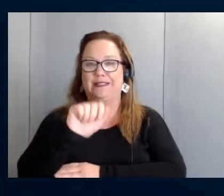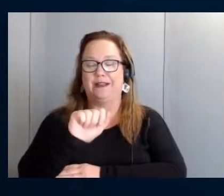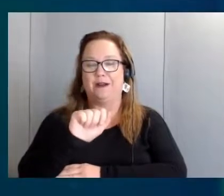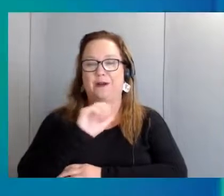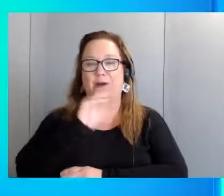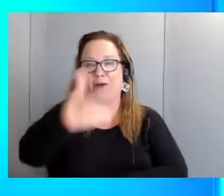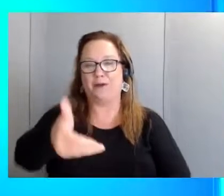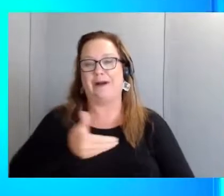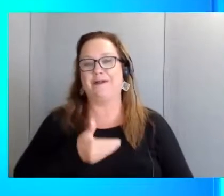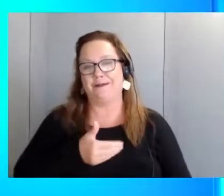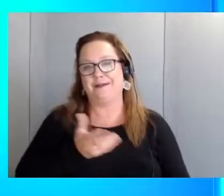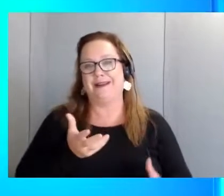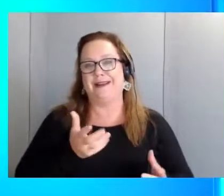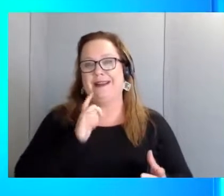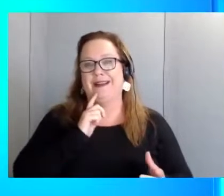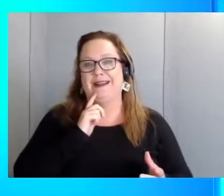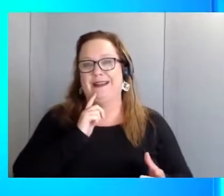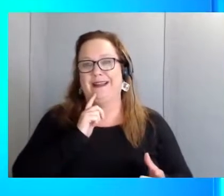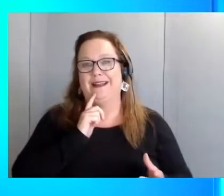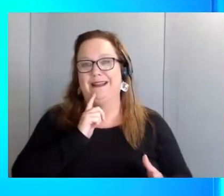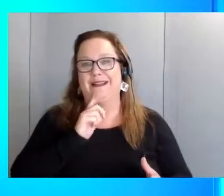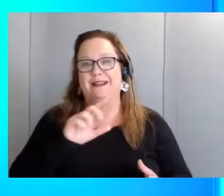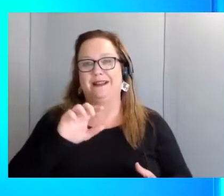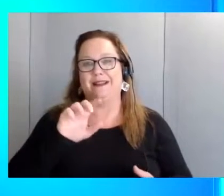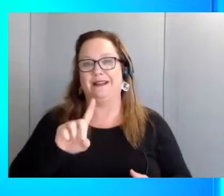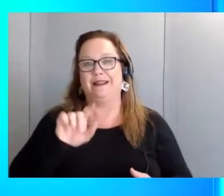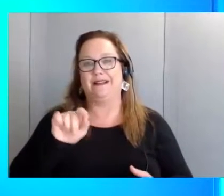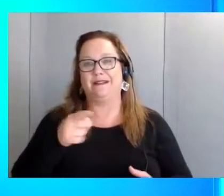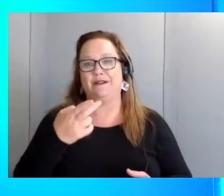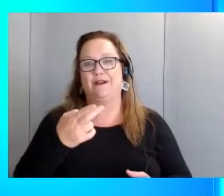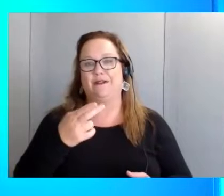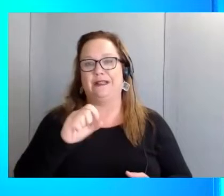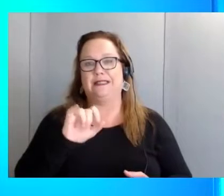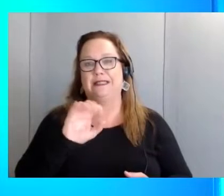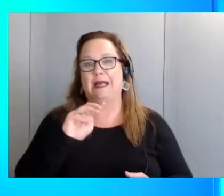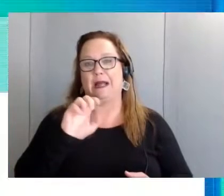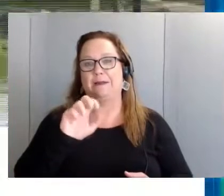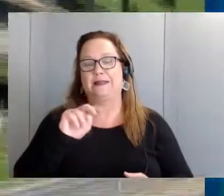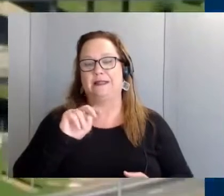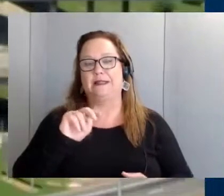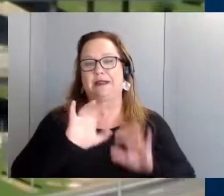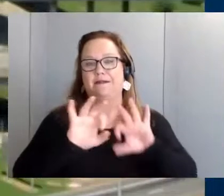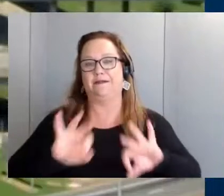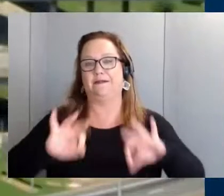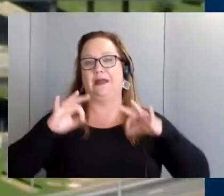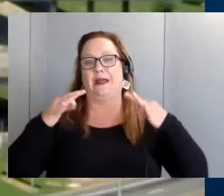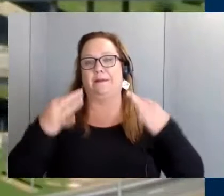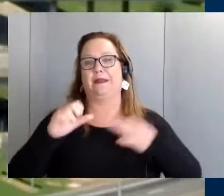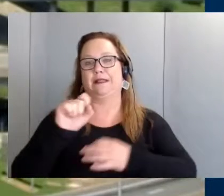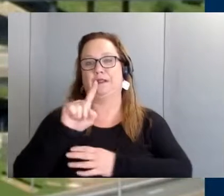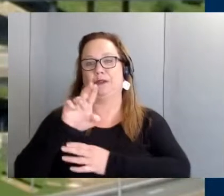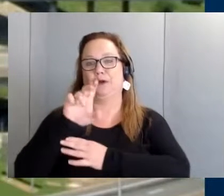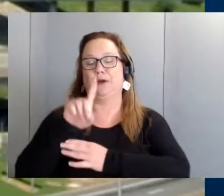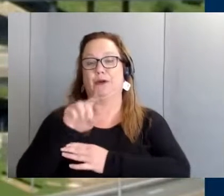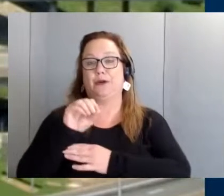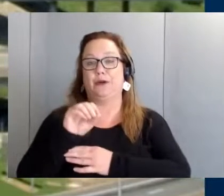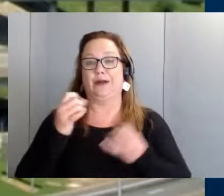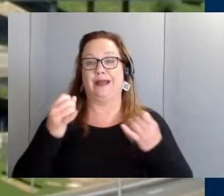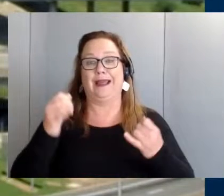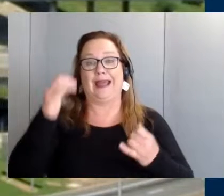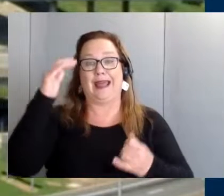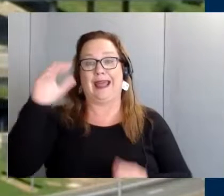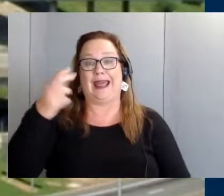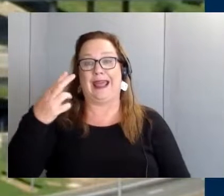Update. We are live here inside the Dolph C. Simons Jr. Family Broadcast Studio. It is time for the annual Head for the Cure 5K. We'll